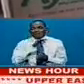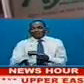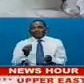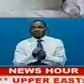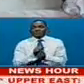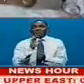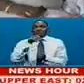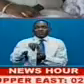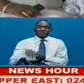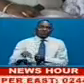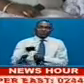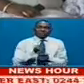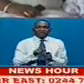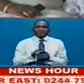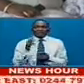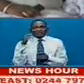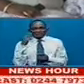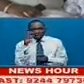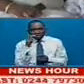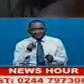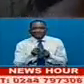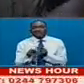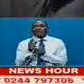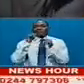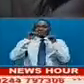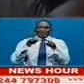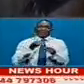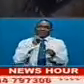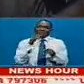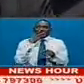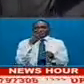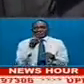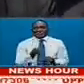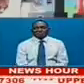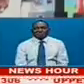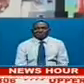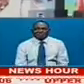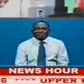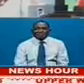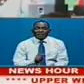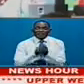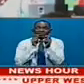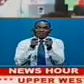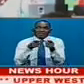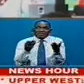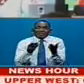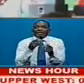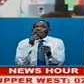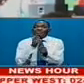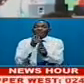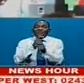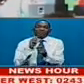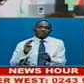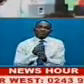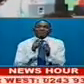with cerebral palsy to see them as a blessing and not a curse. This donation comes on every